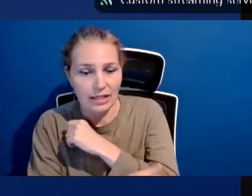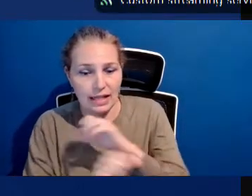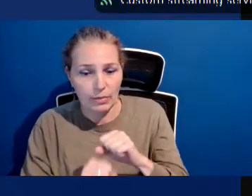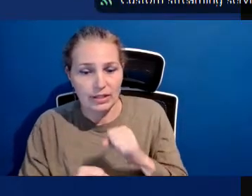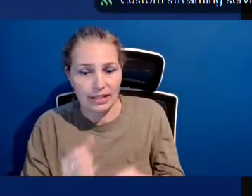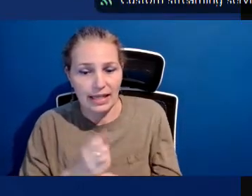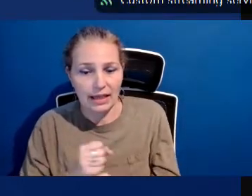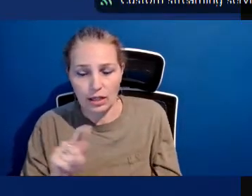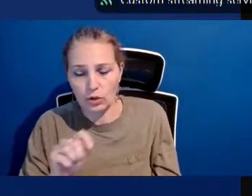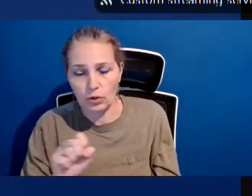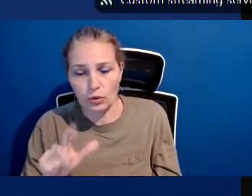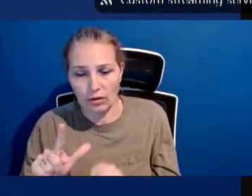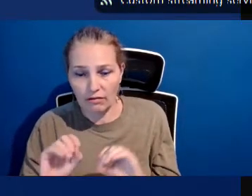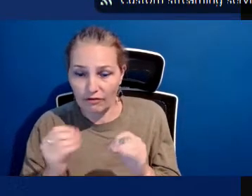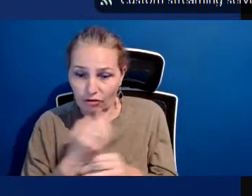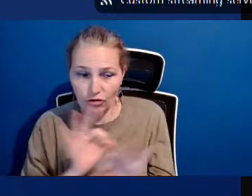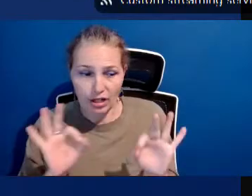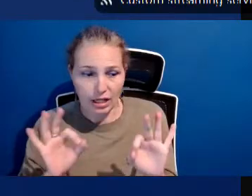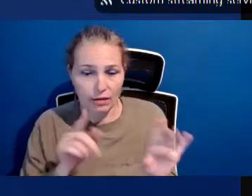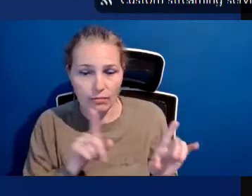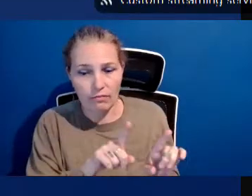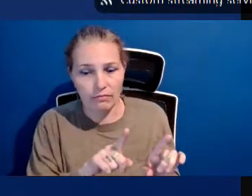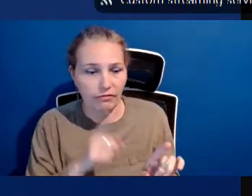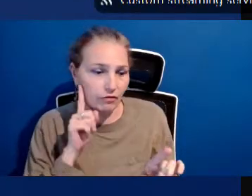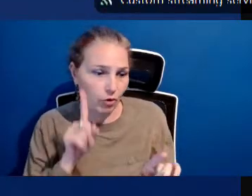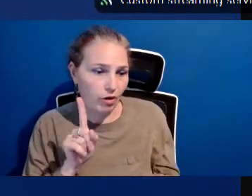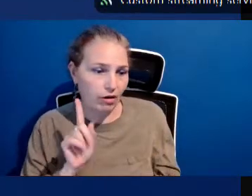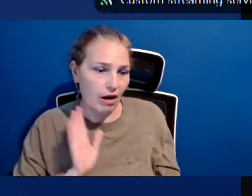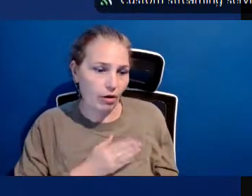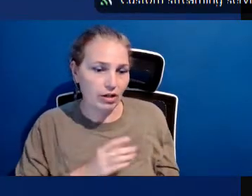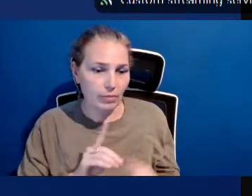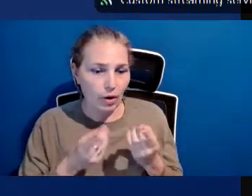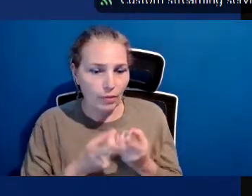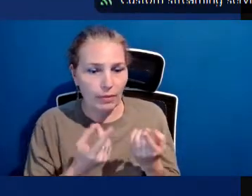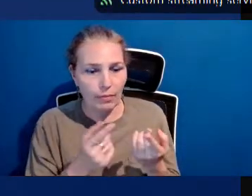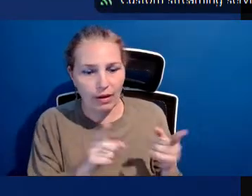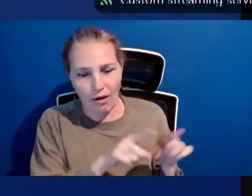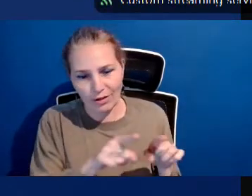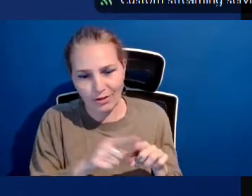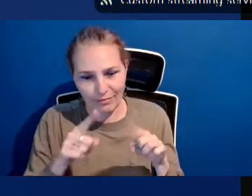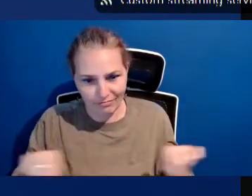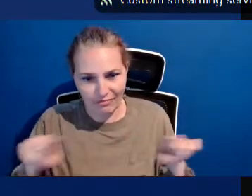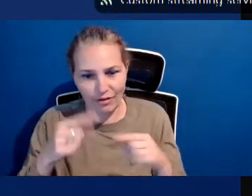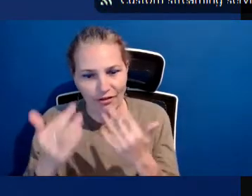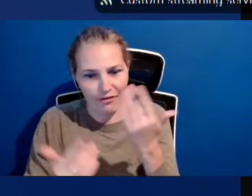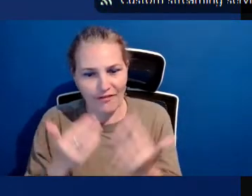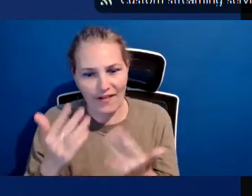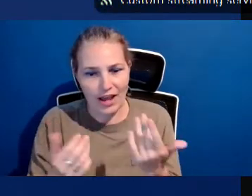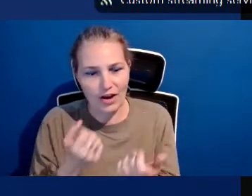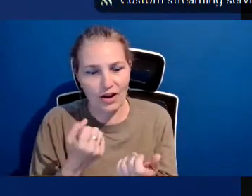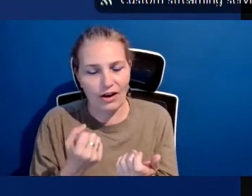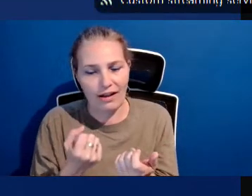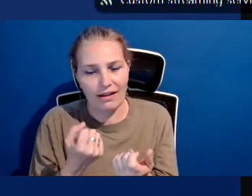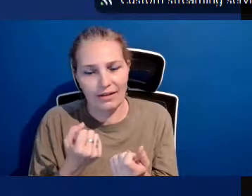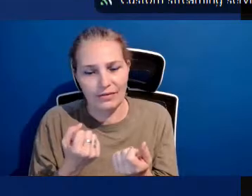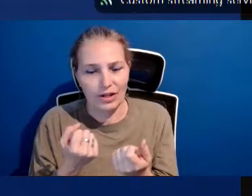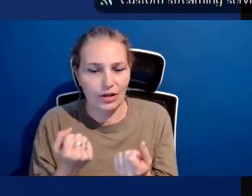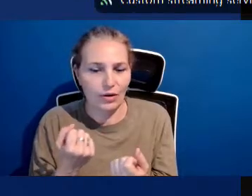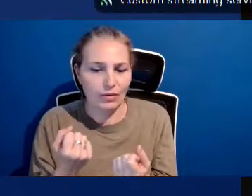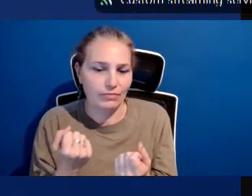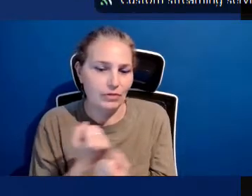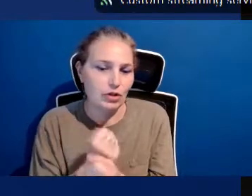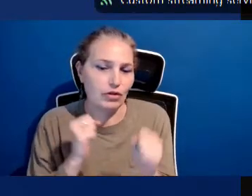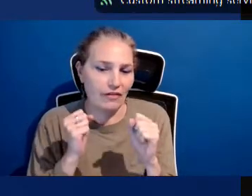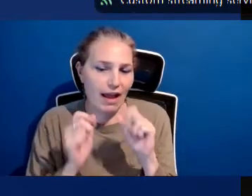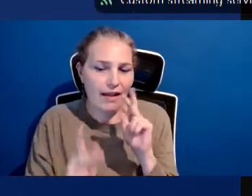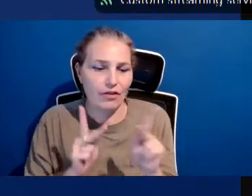a free tool for the fire survivors to use as well. And this is just one part of our effort to streamline rebuilding